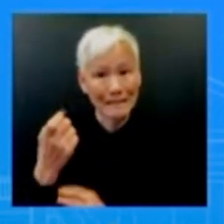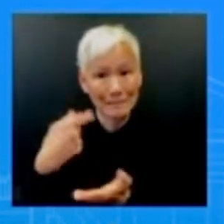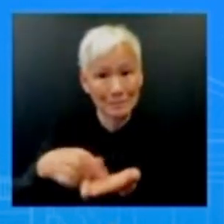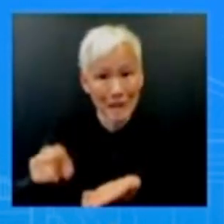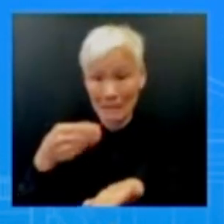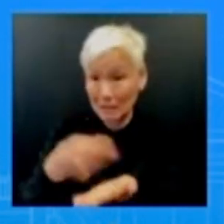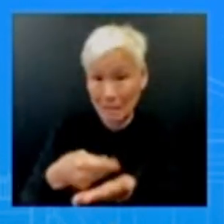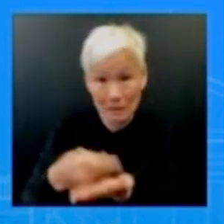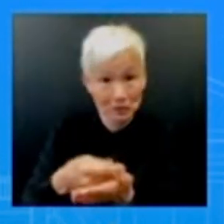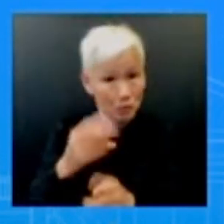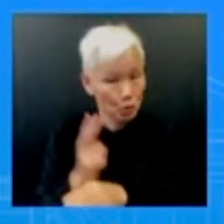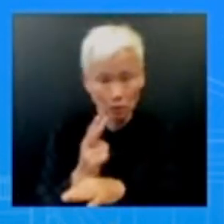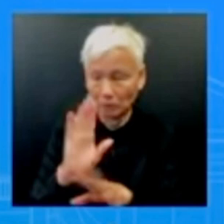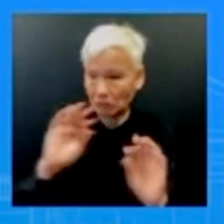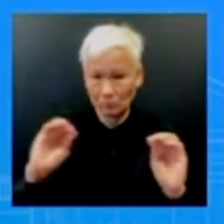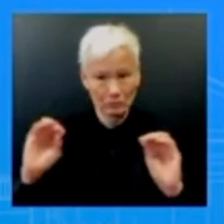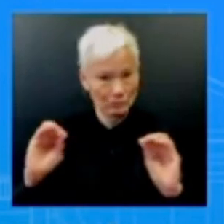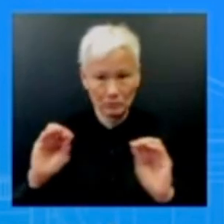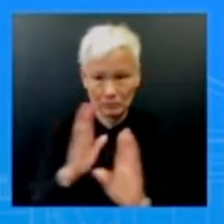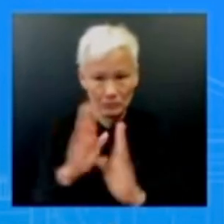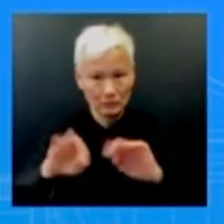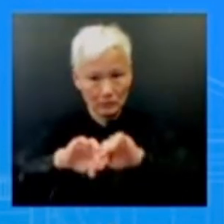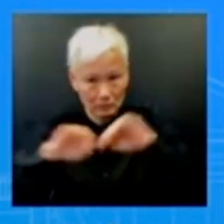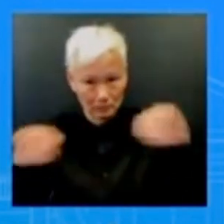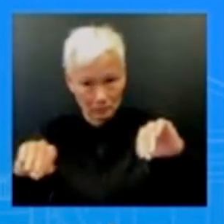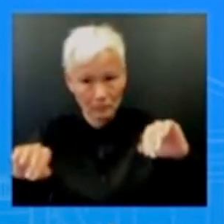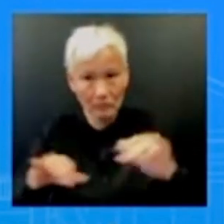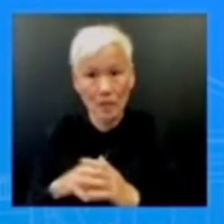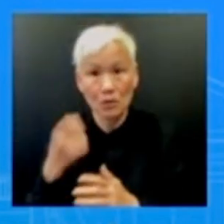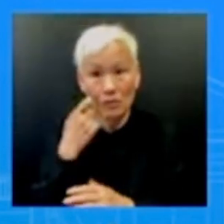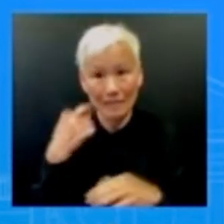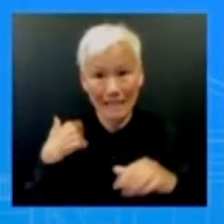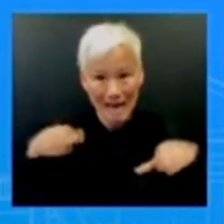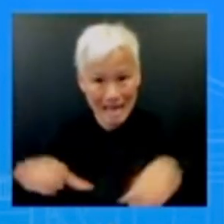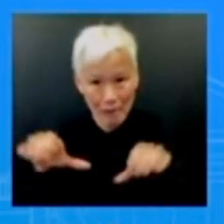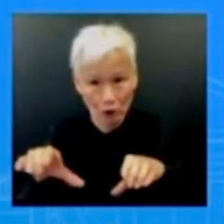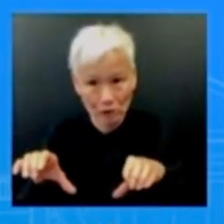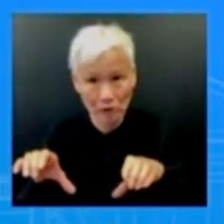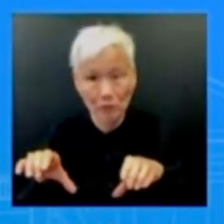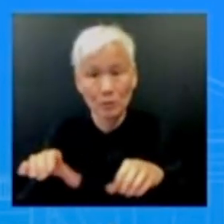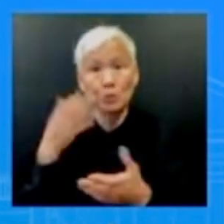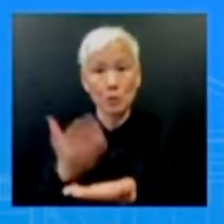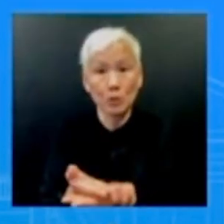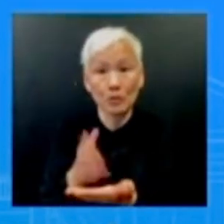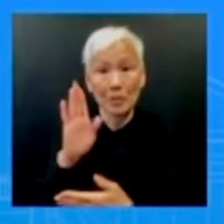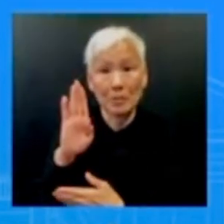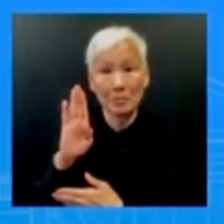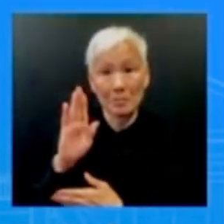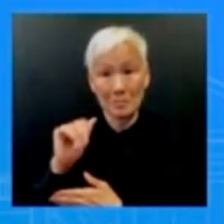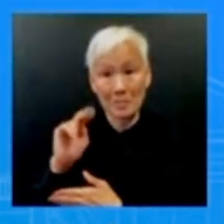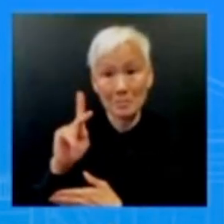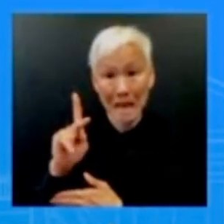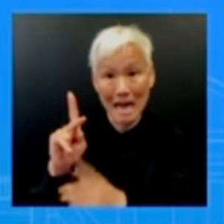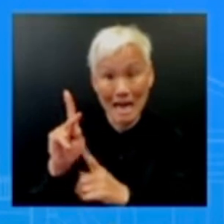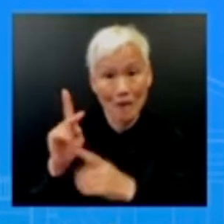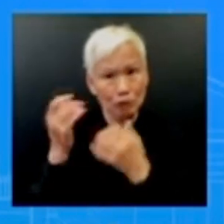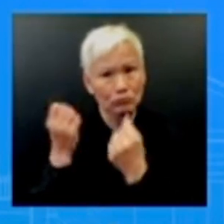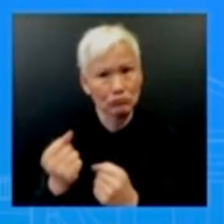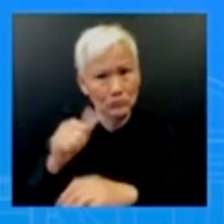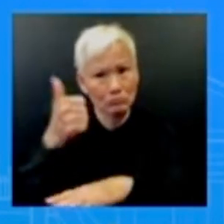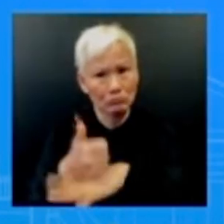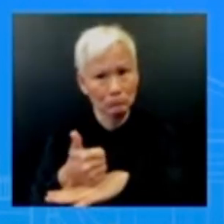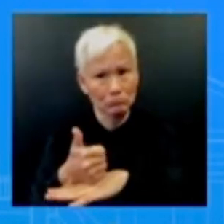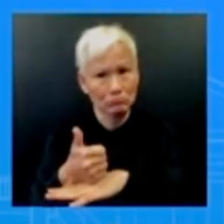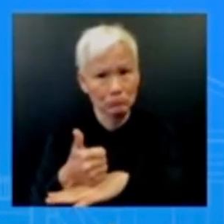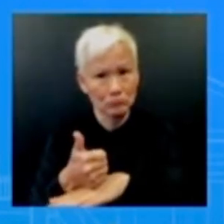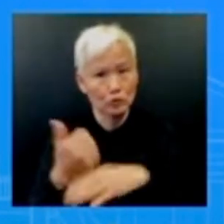over the last 10 days or so, and our banking system remains sound. That is something that you heard from Secretary Yellen directly herself just last week. And this